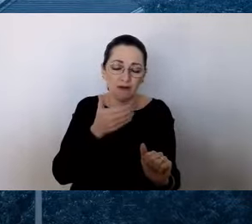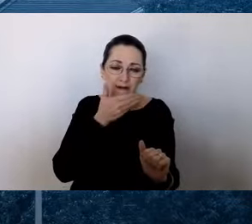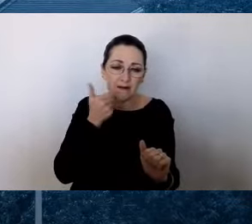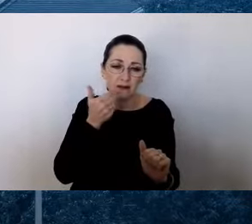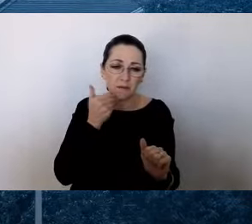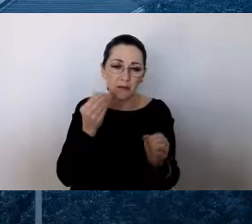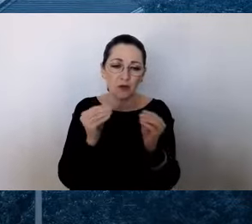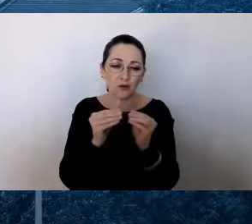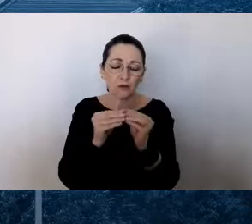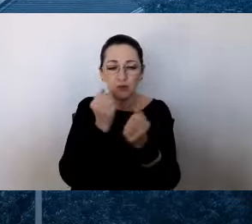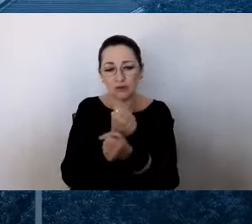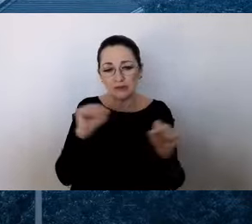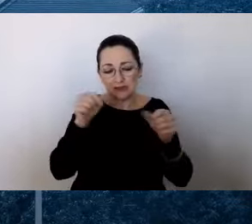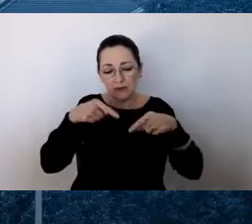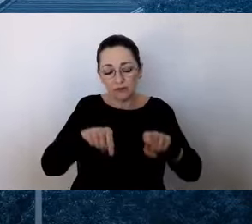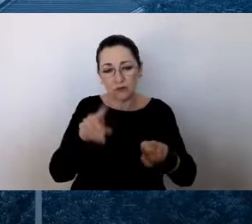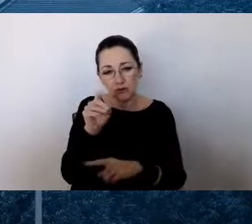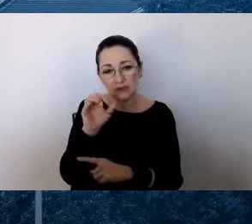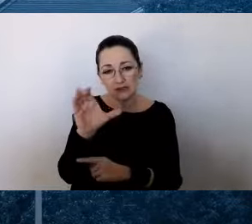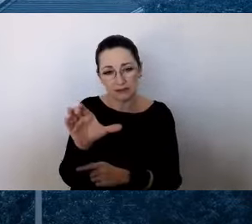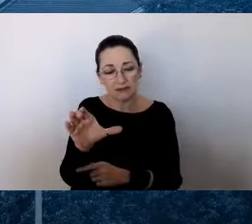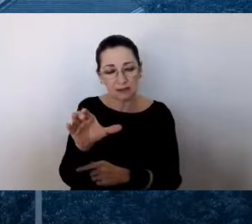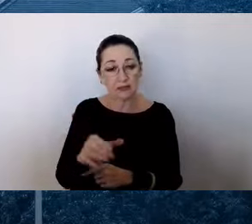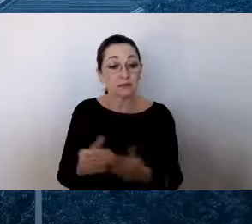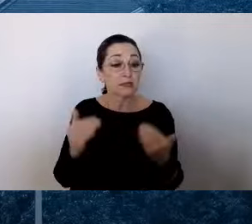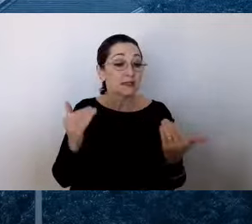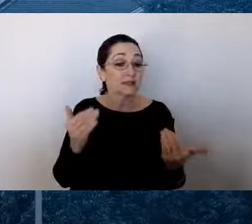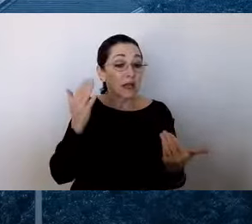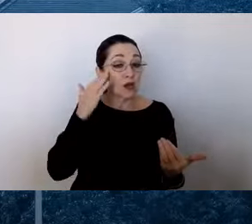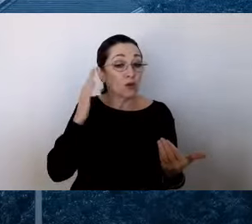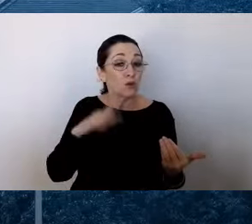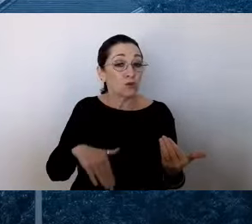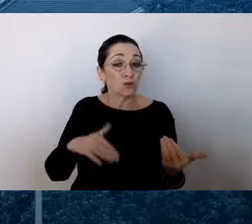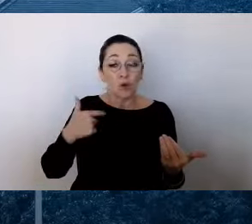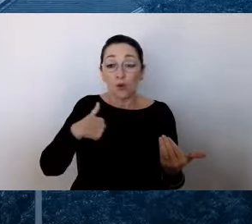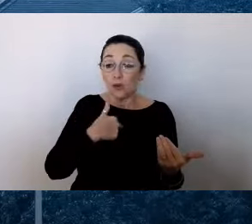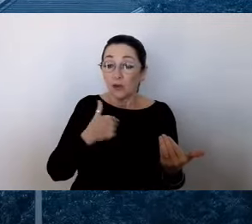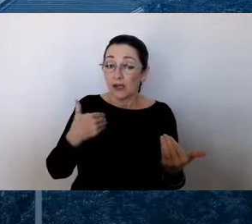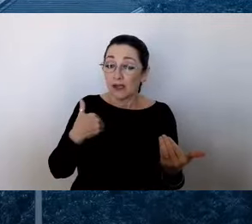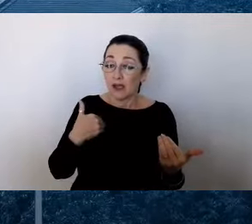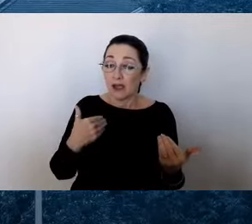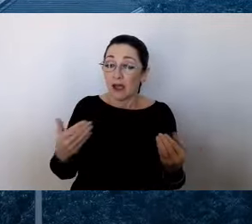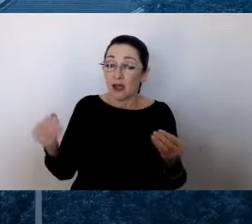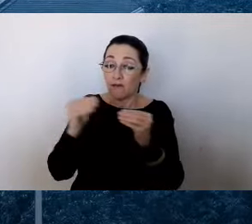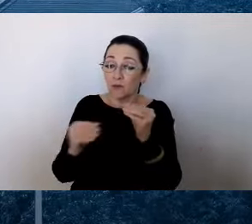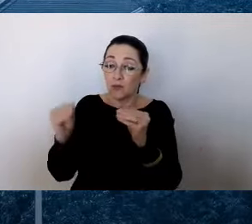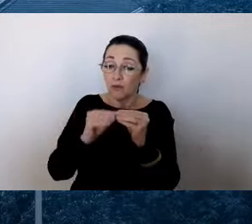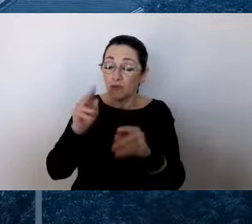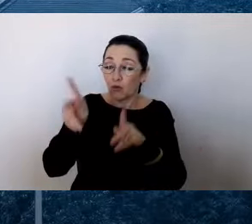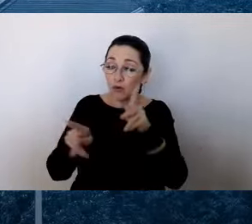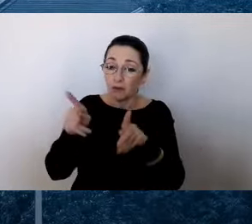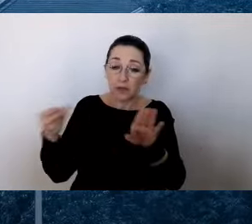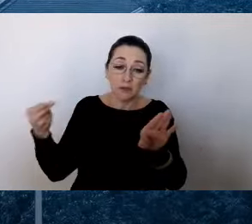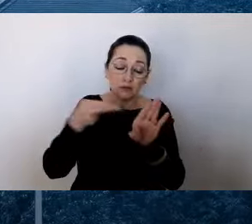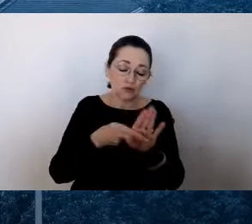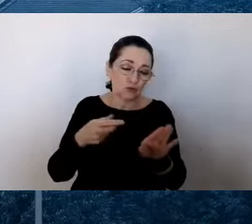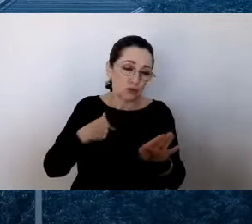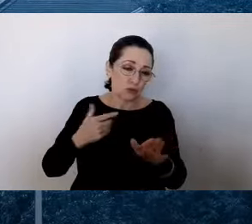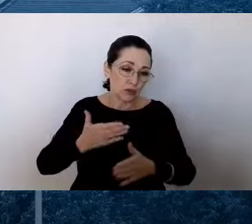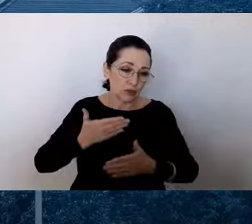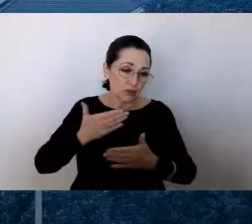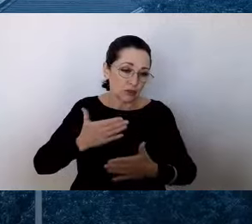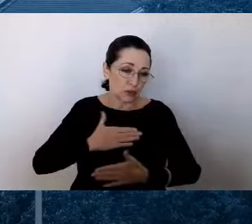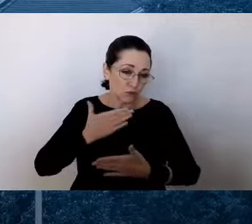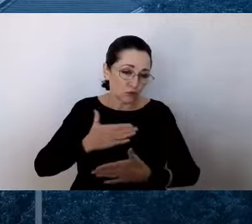that, I know we have members of the media who've joined us. We appreciate your reporting over the last 20 months and